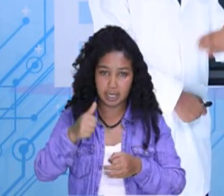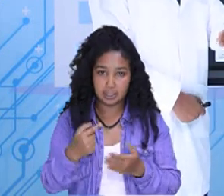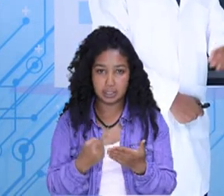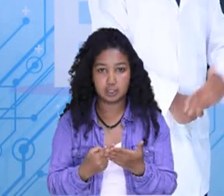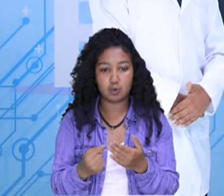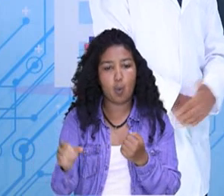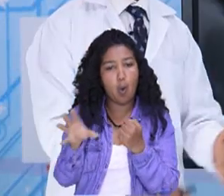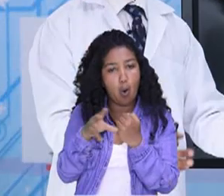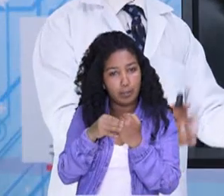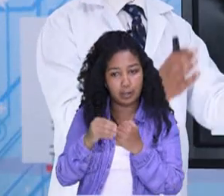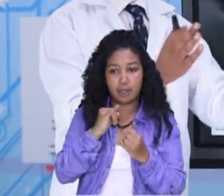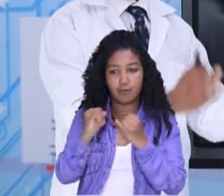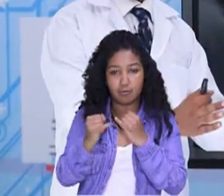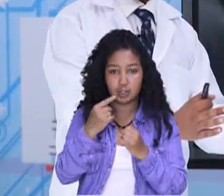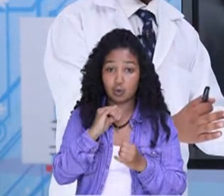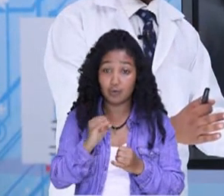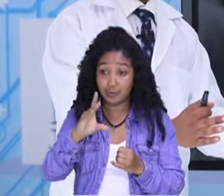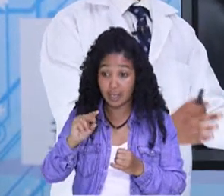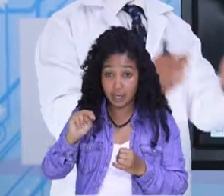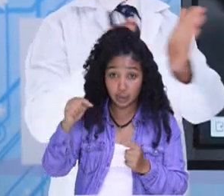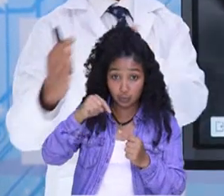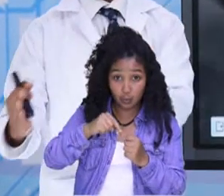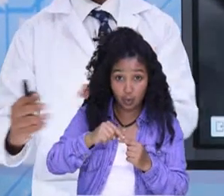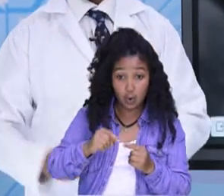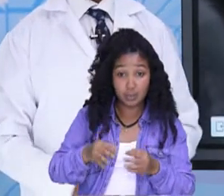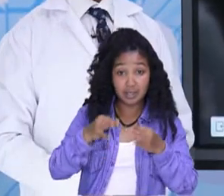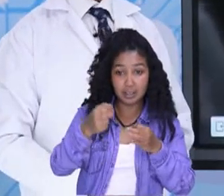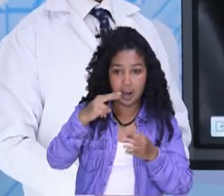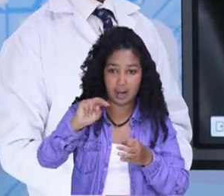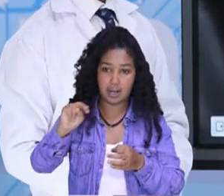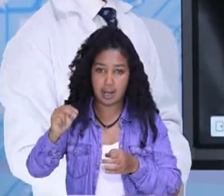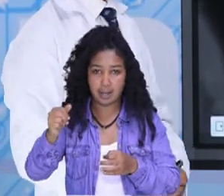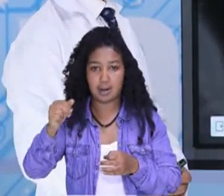is just copying the information of DNA into messenger RNA.